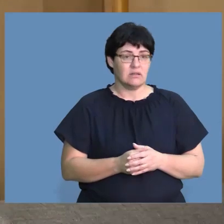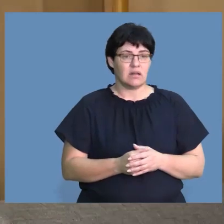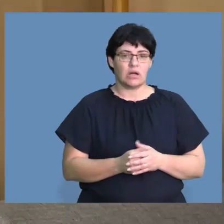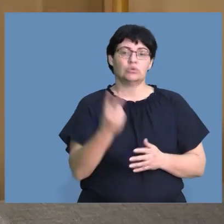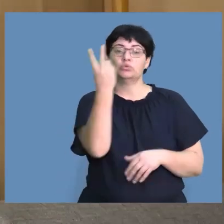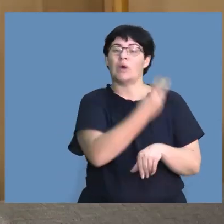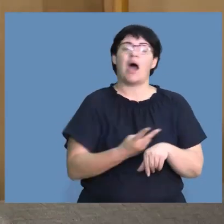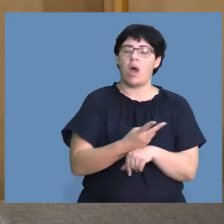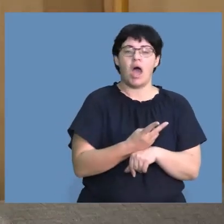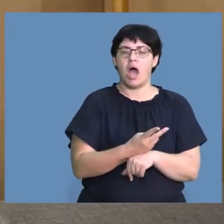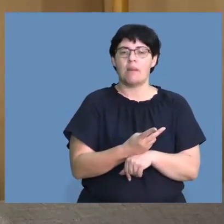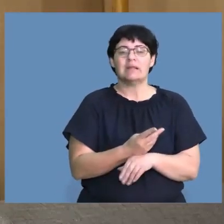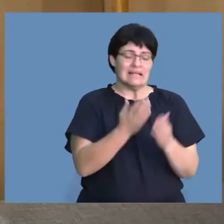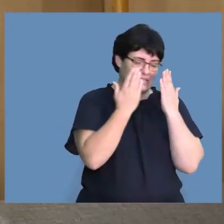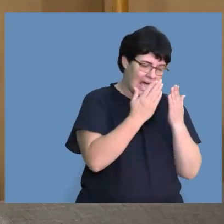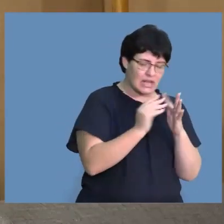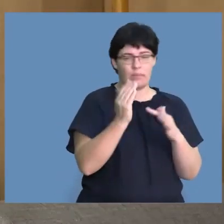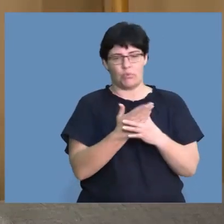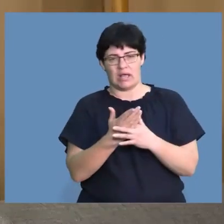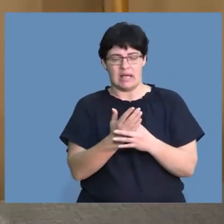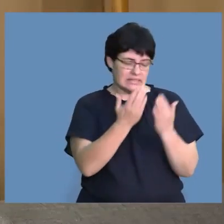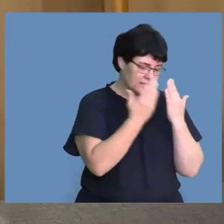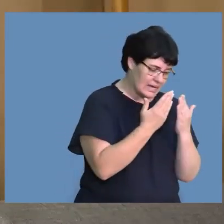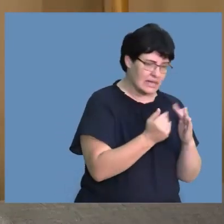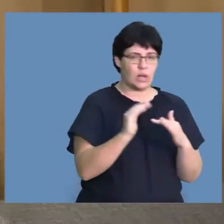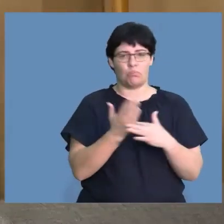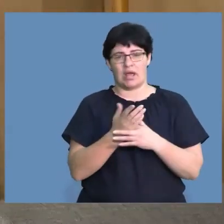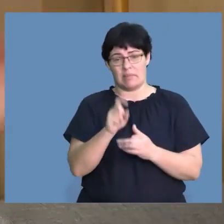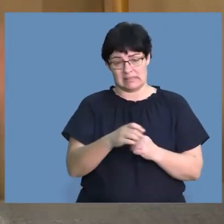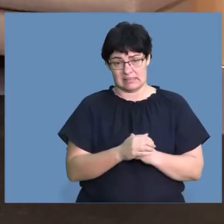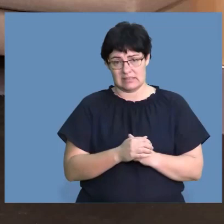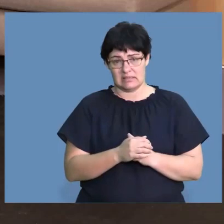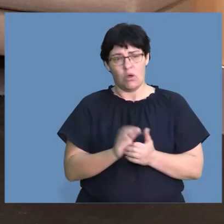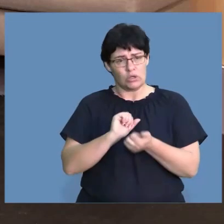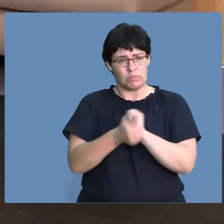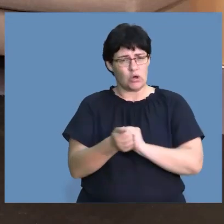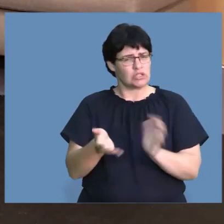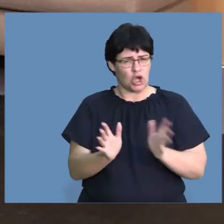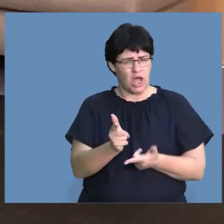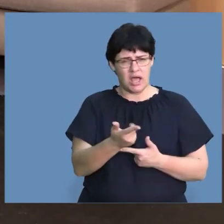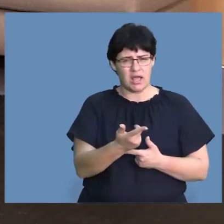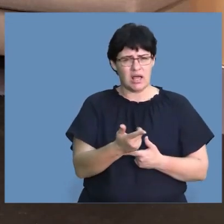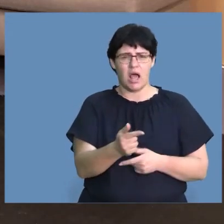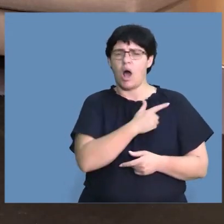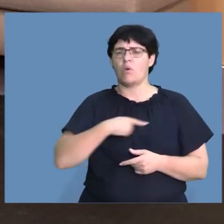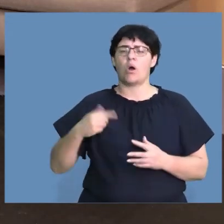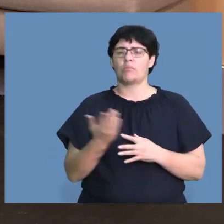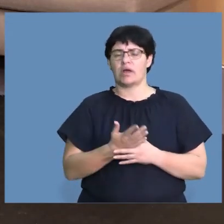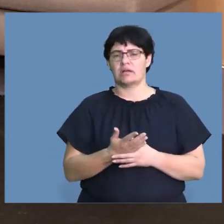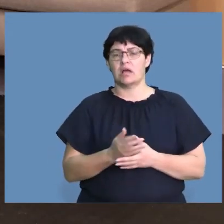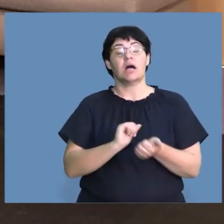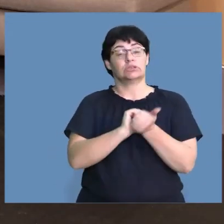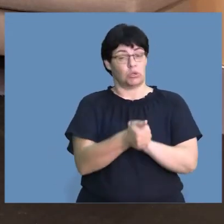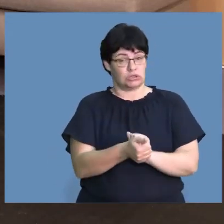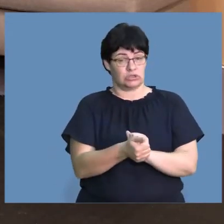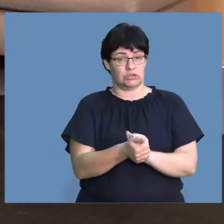important. Not 2-hour breaks, but breaks are important. So please make sure that you take a break. What is important? You play sport, you play soccer. Tell me quickly, how long is the